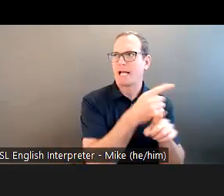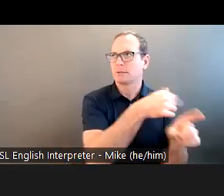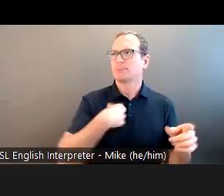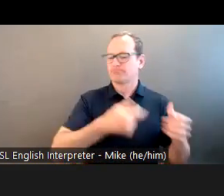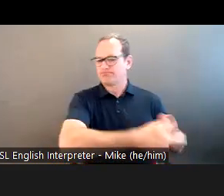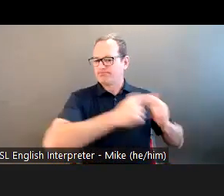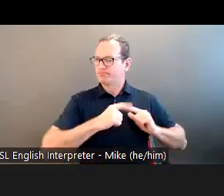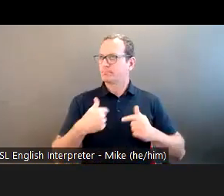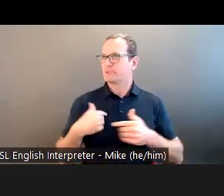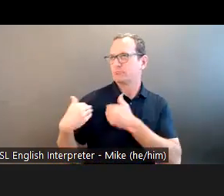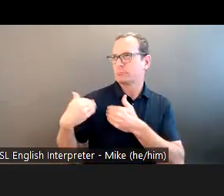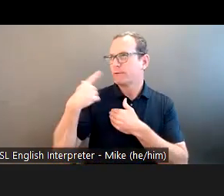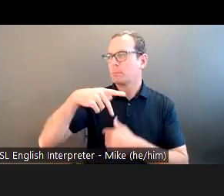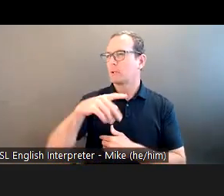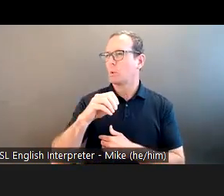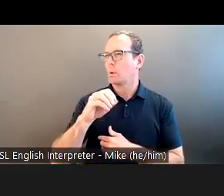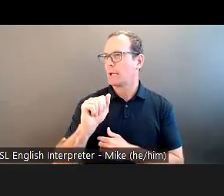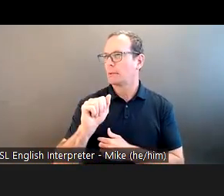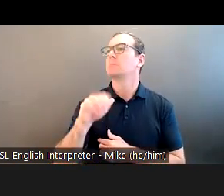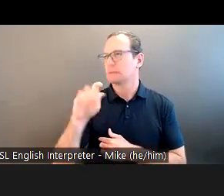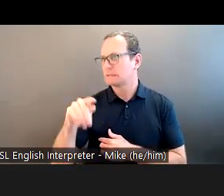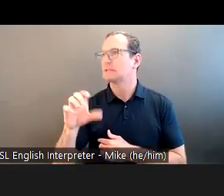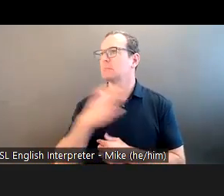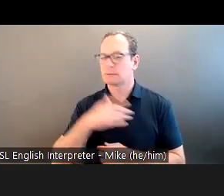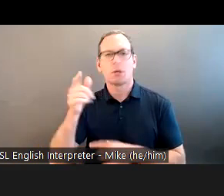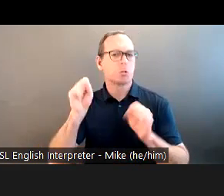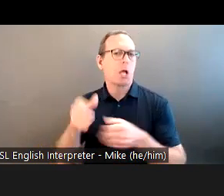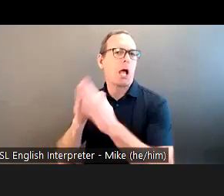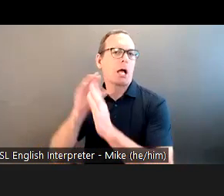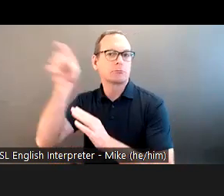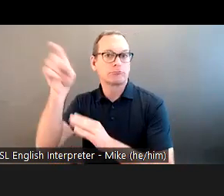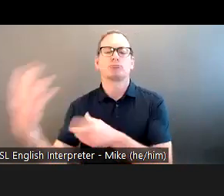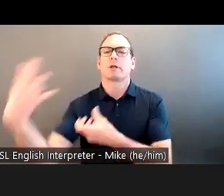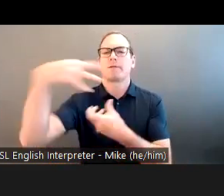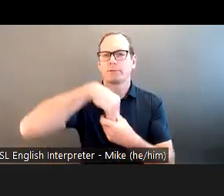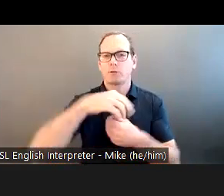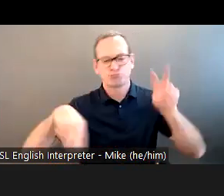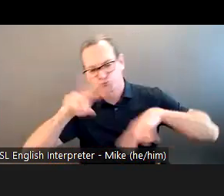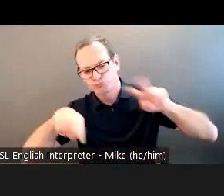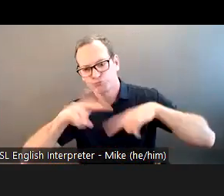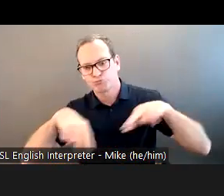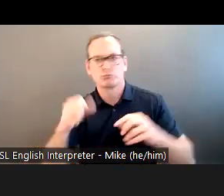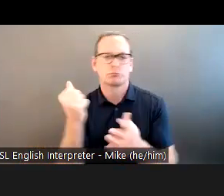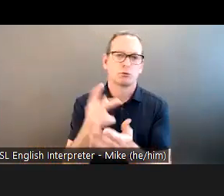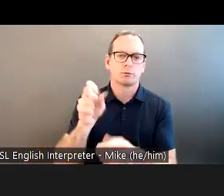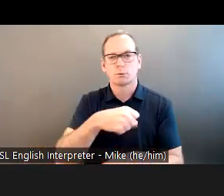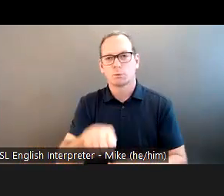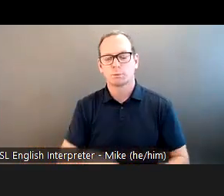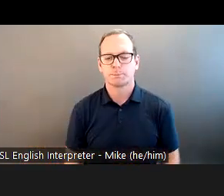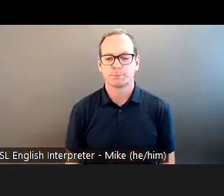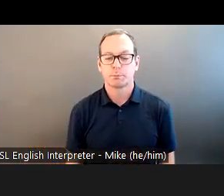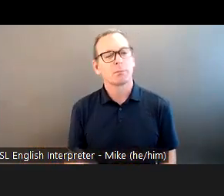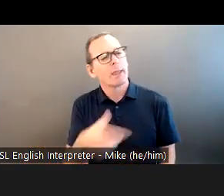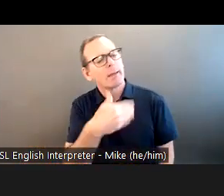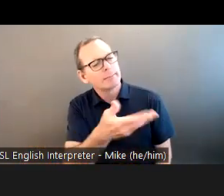and making decisions on their behalf. And Shauna, do you have anything to add to that? I'm not sure if I missed anything. I would